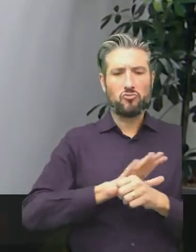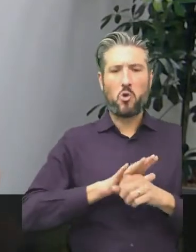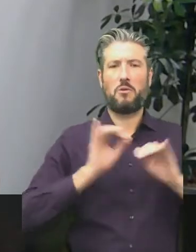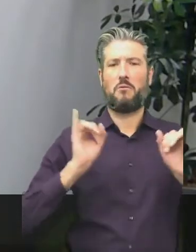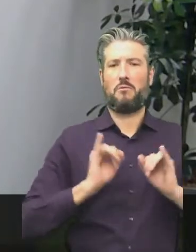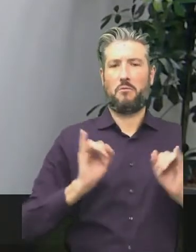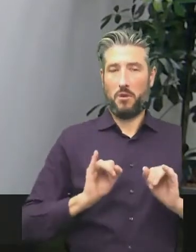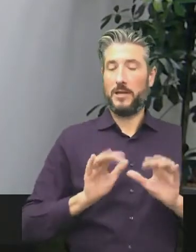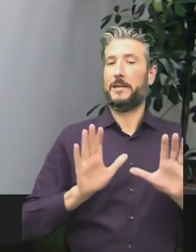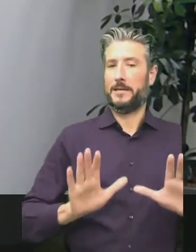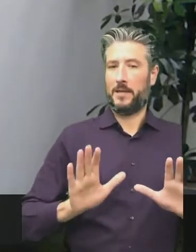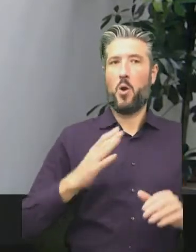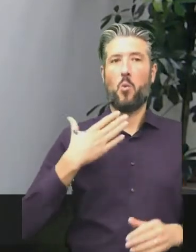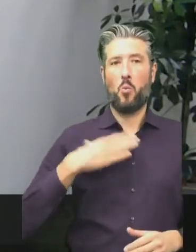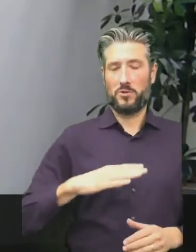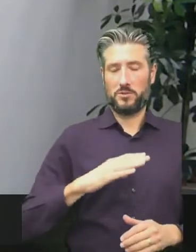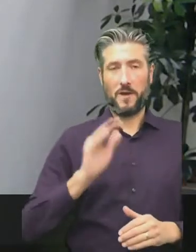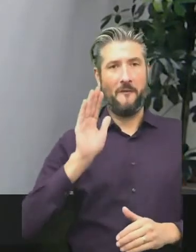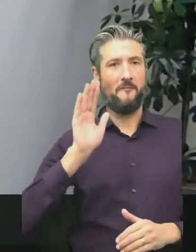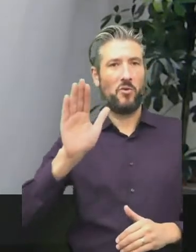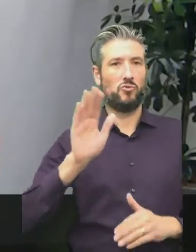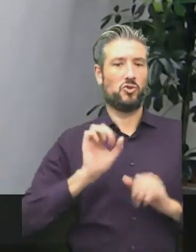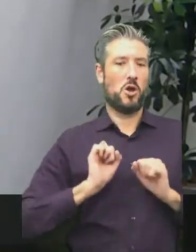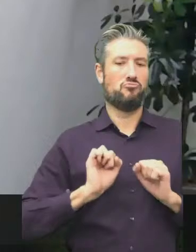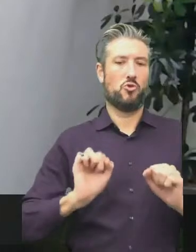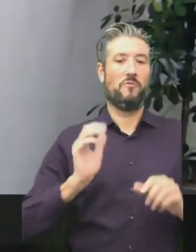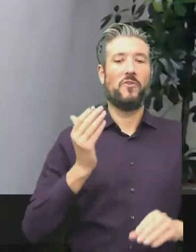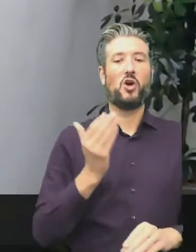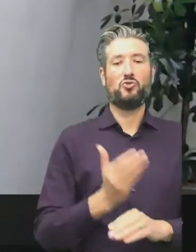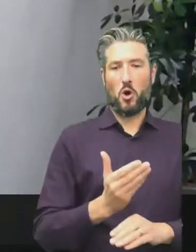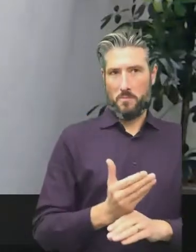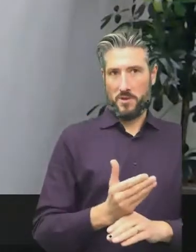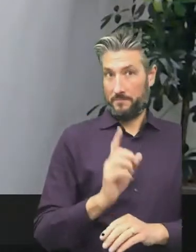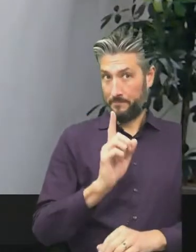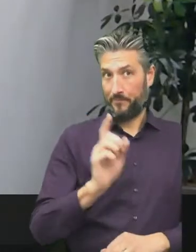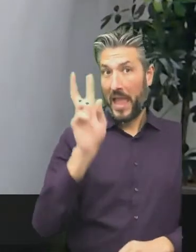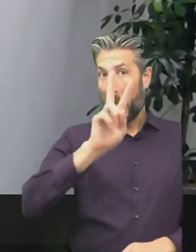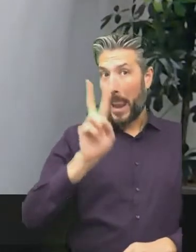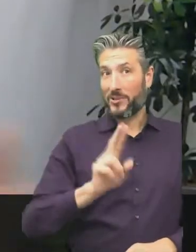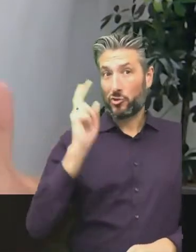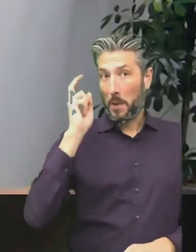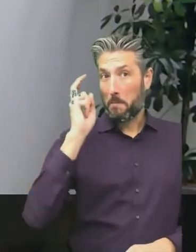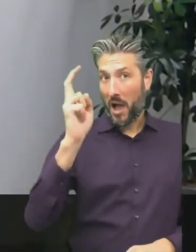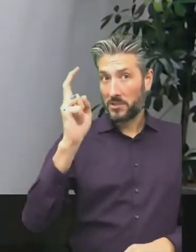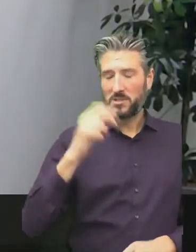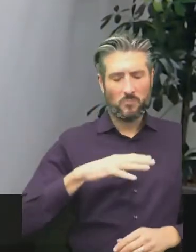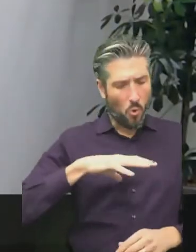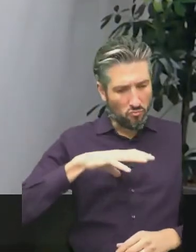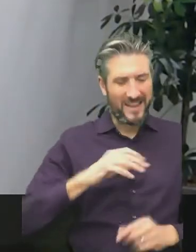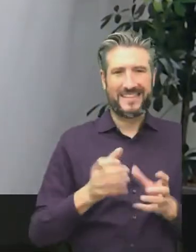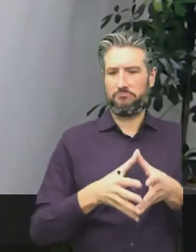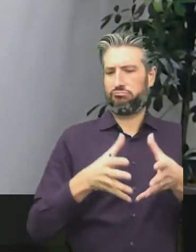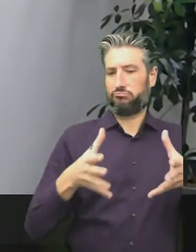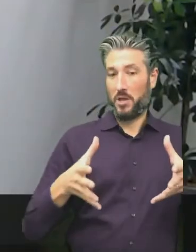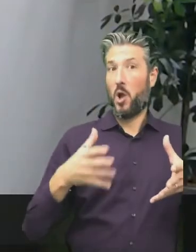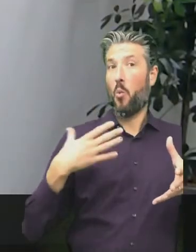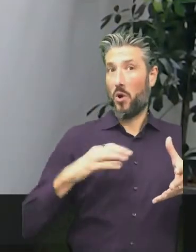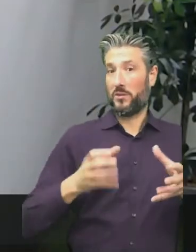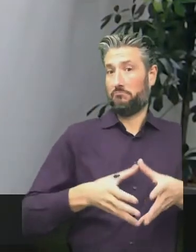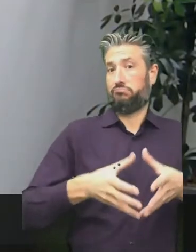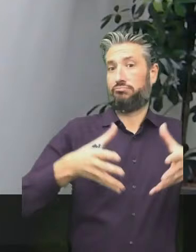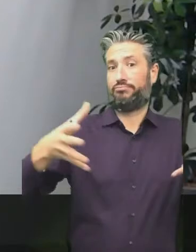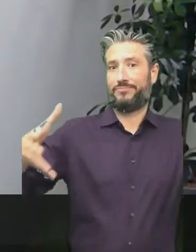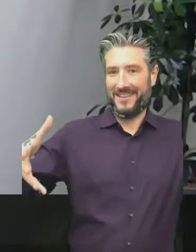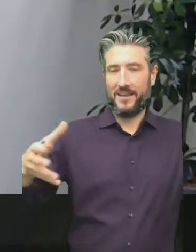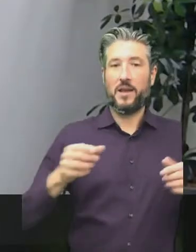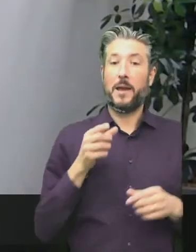have the largest number of electric buses of any city in Europe. We want to increase that. That will create jobs across the country that are green, viable